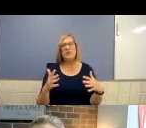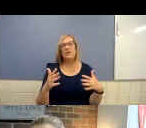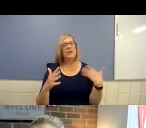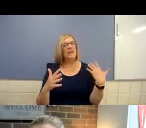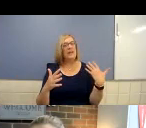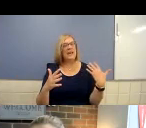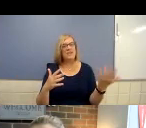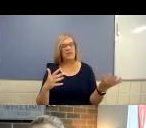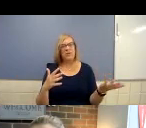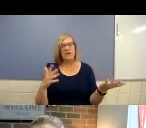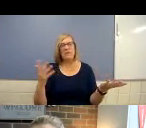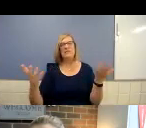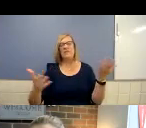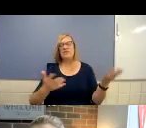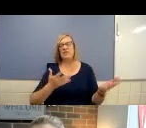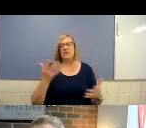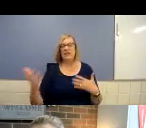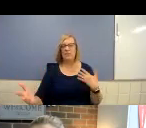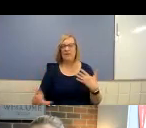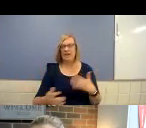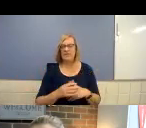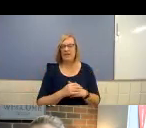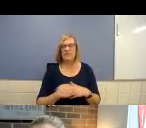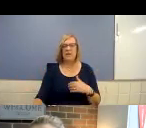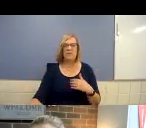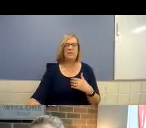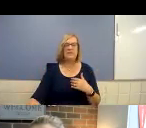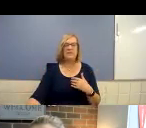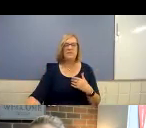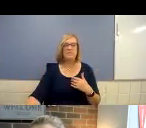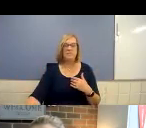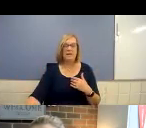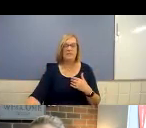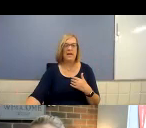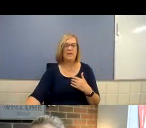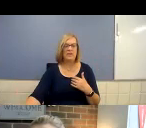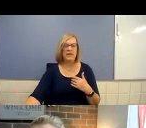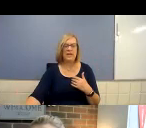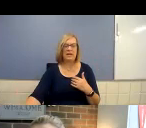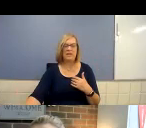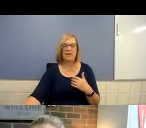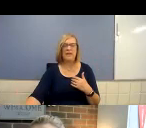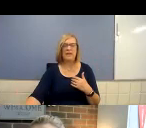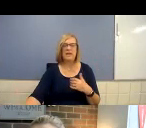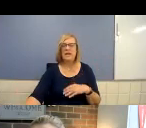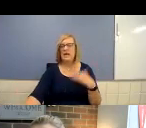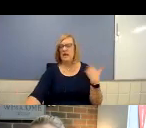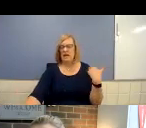course until you're in ASL 3 because obviously you need a little bit of ASL to be able to understand all of